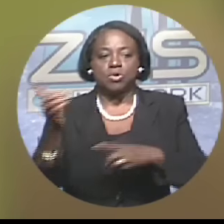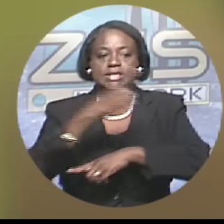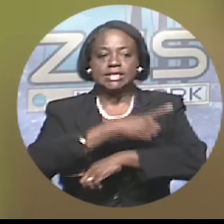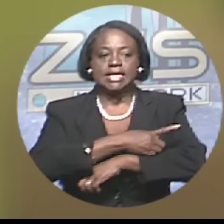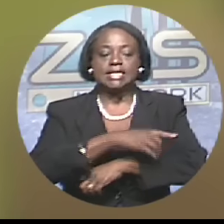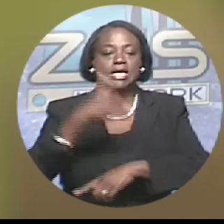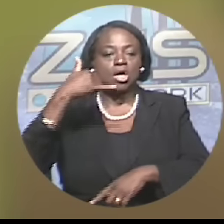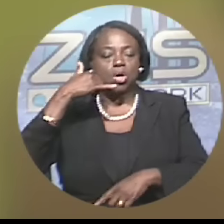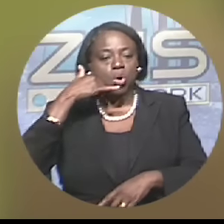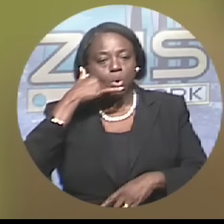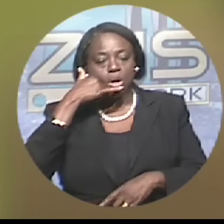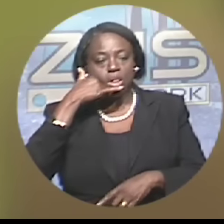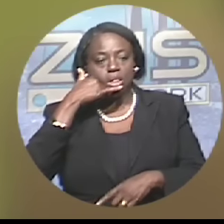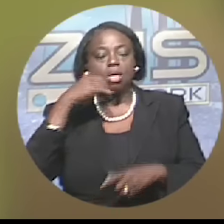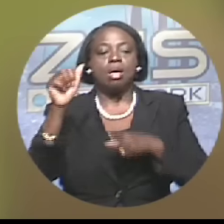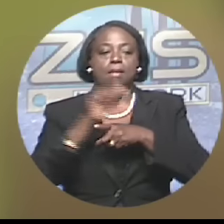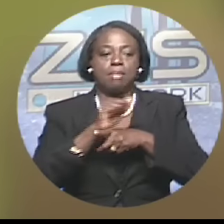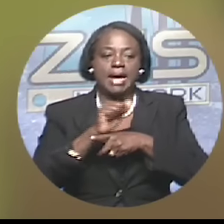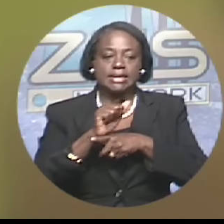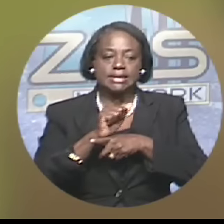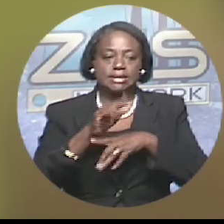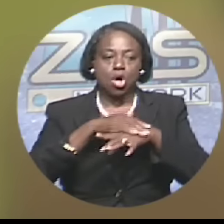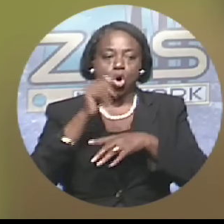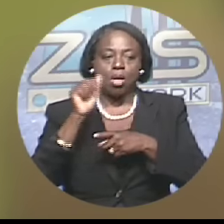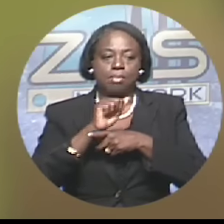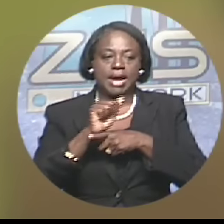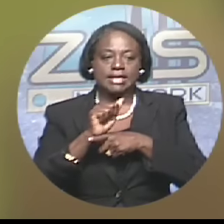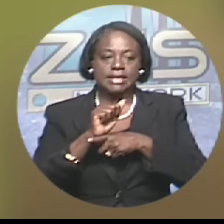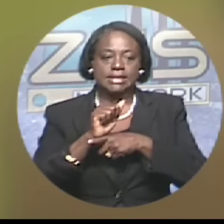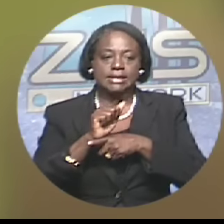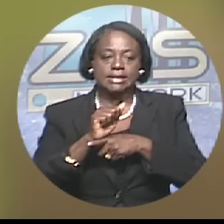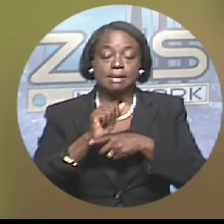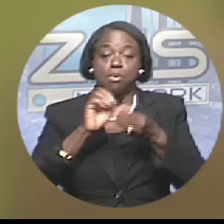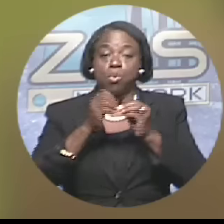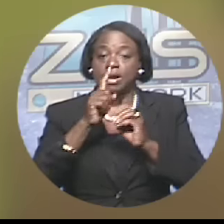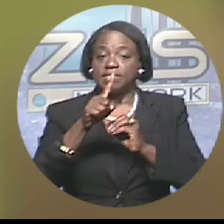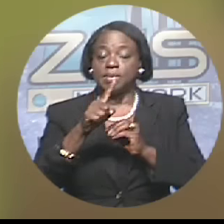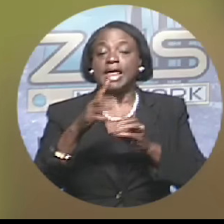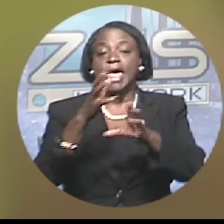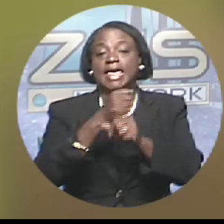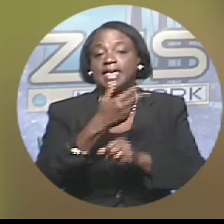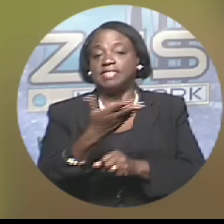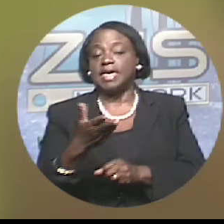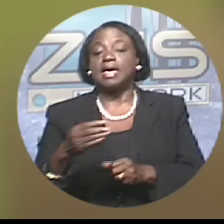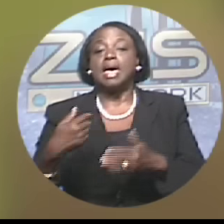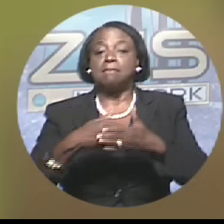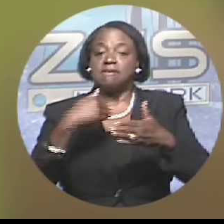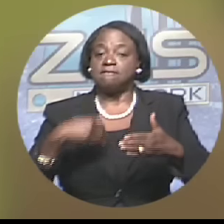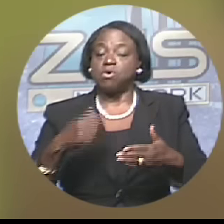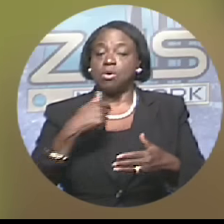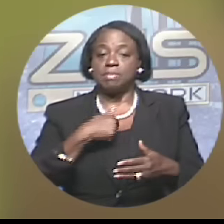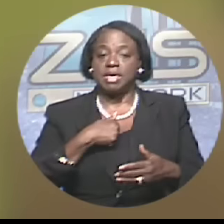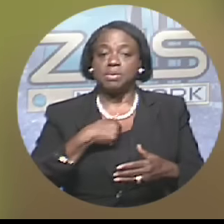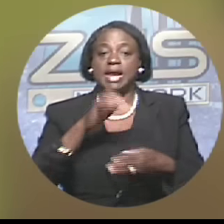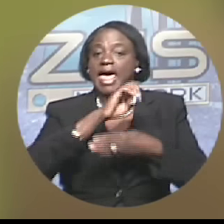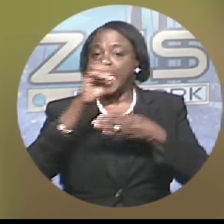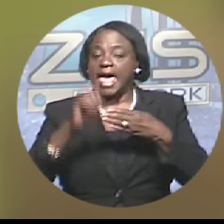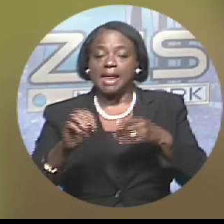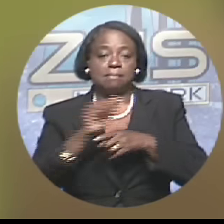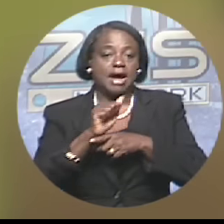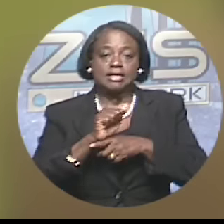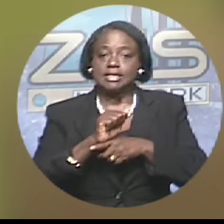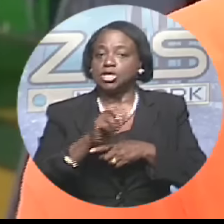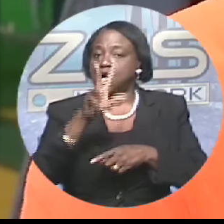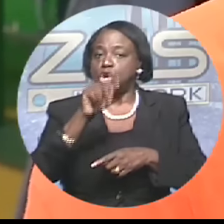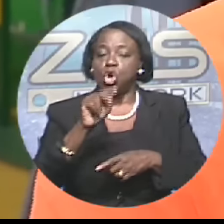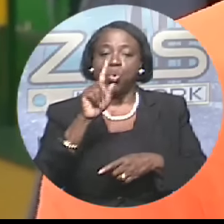call practice. Number one, they would get there before me. We would end practice and no one wanted to go